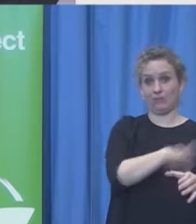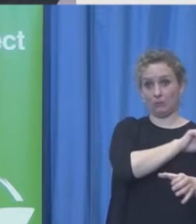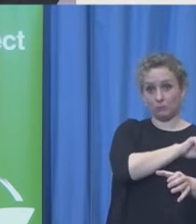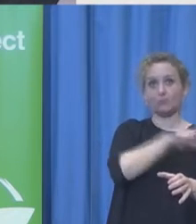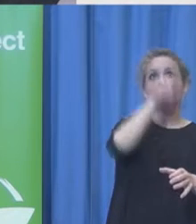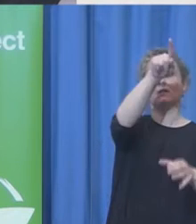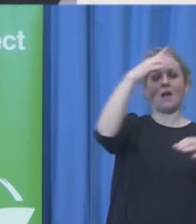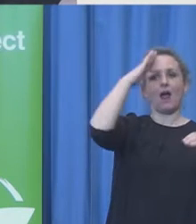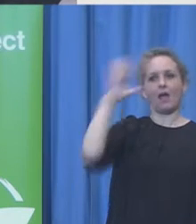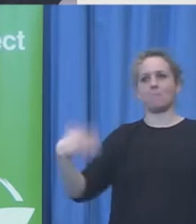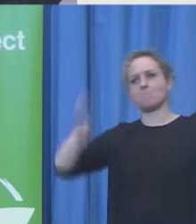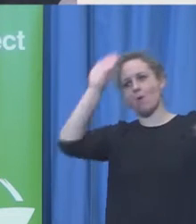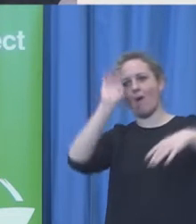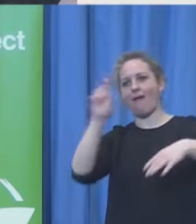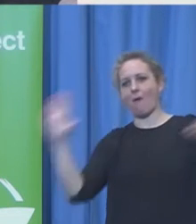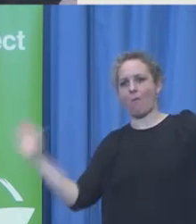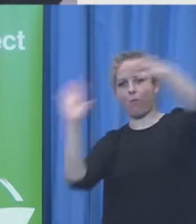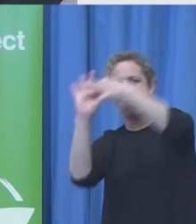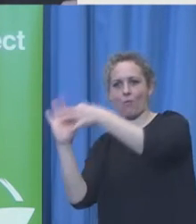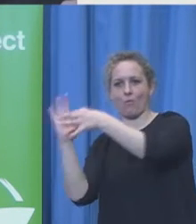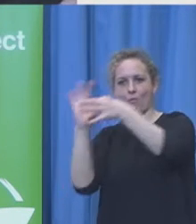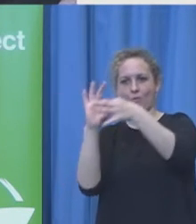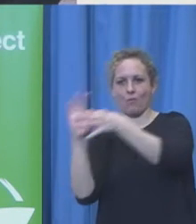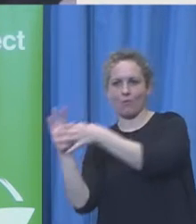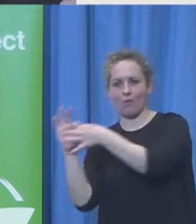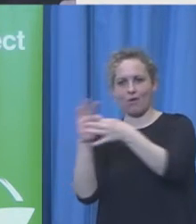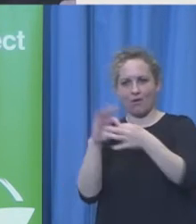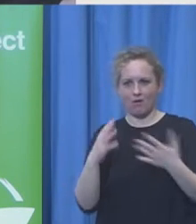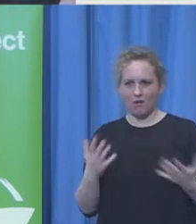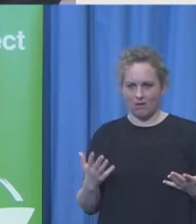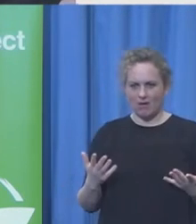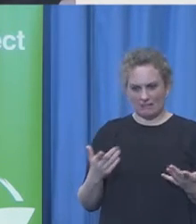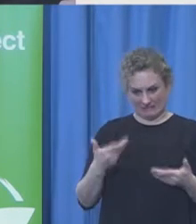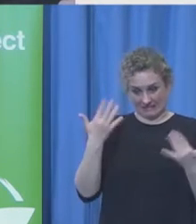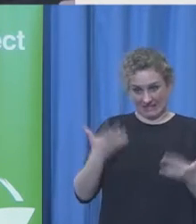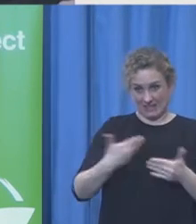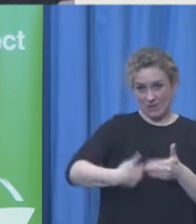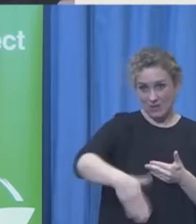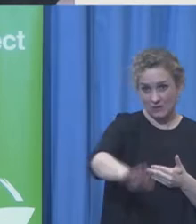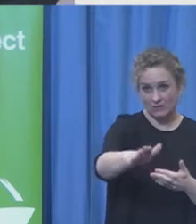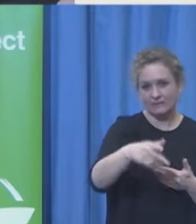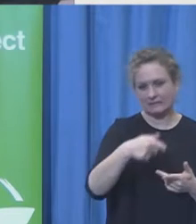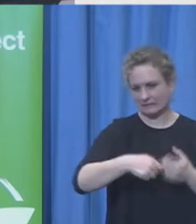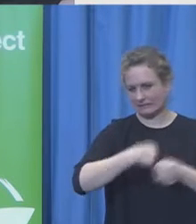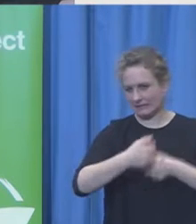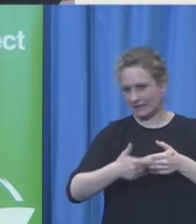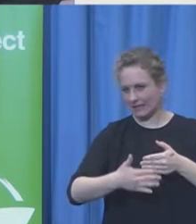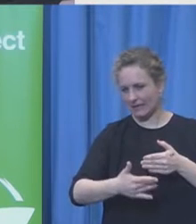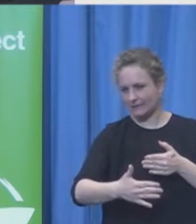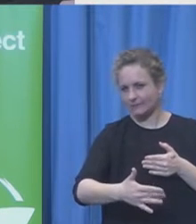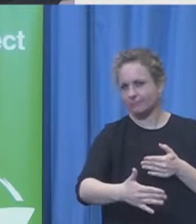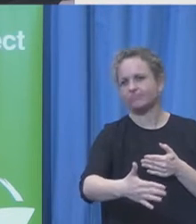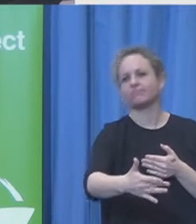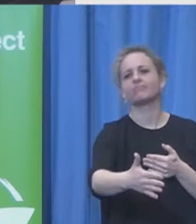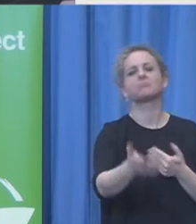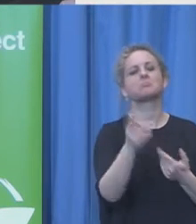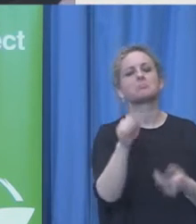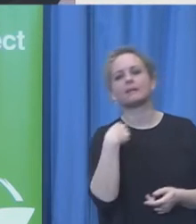going to be defined over the next a couple of years. In terms of disability